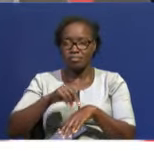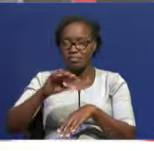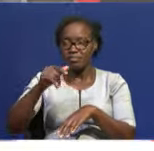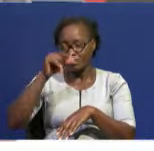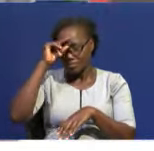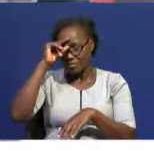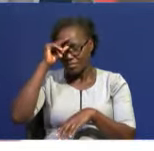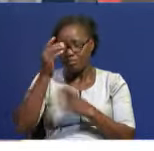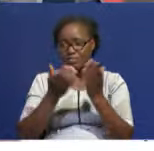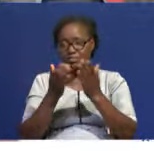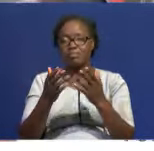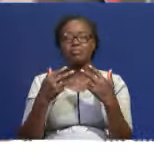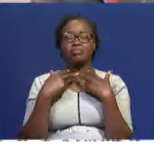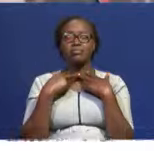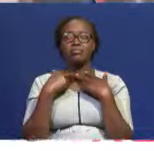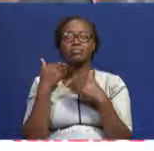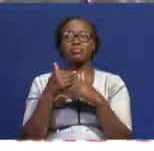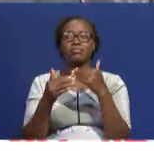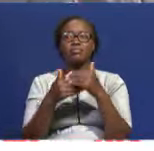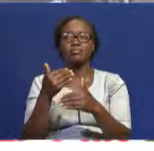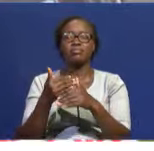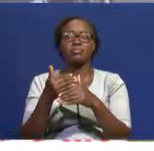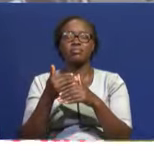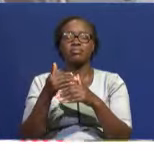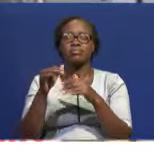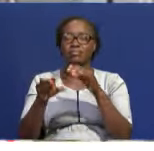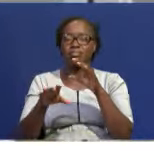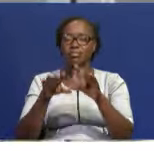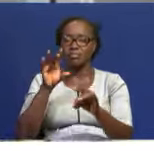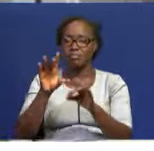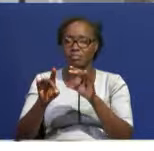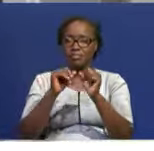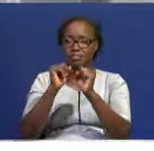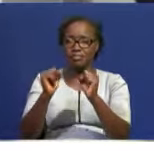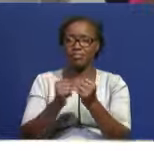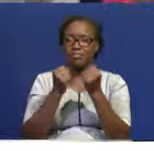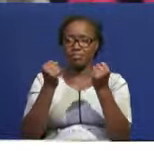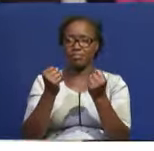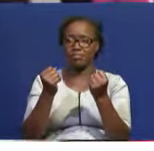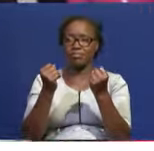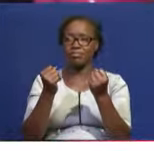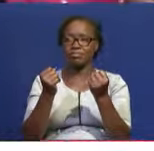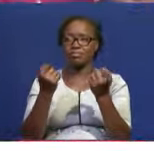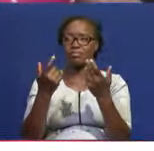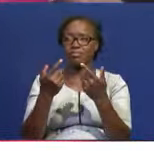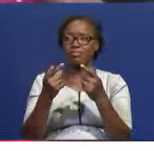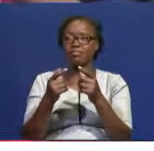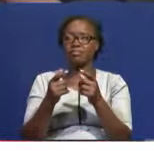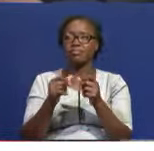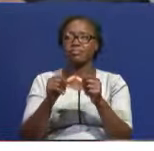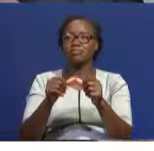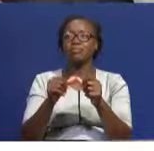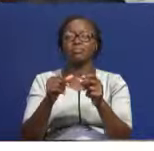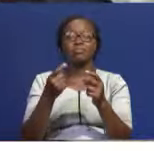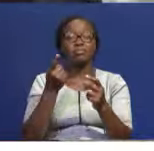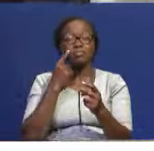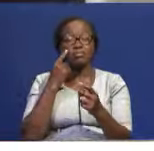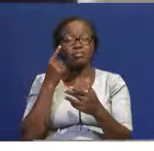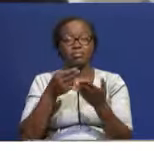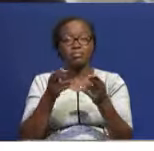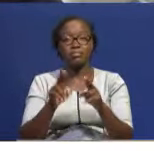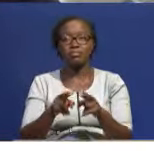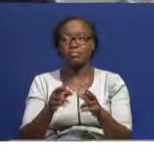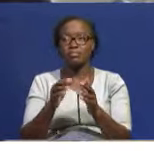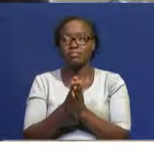who may be trapped in these particular buildings are retrieved or rather rescued as it is. We're going to continue keeping tabs on what is happening